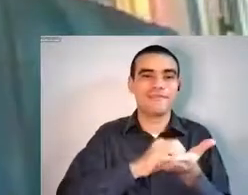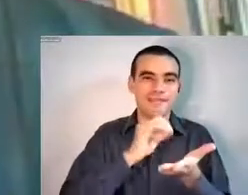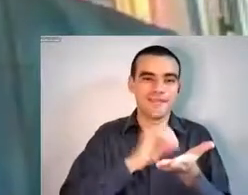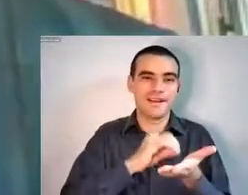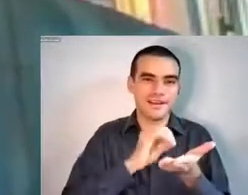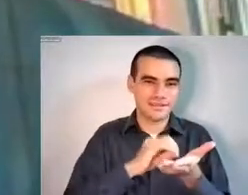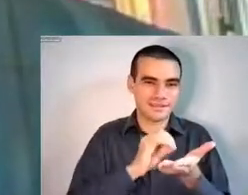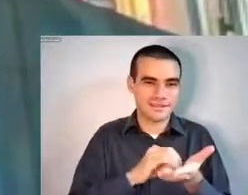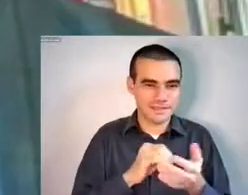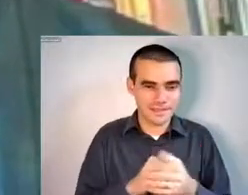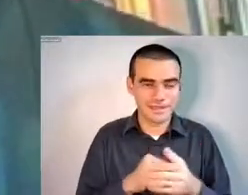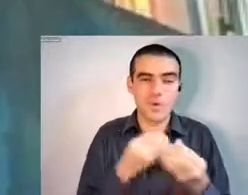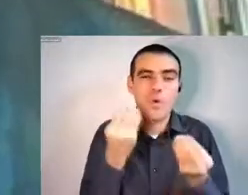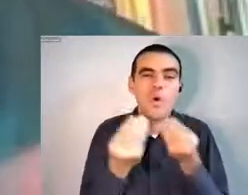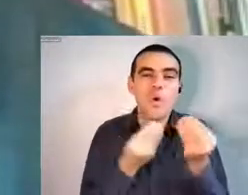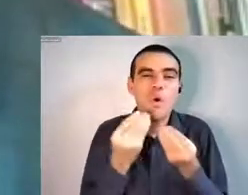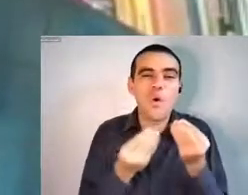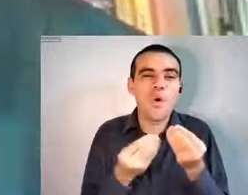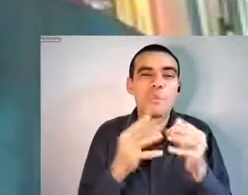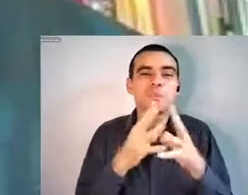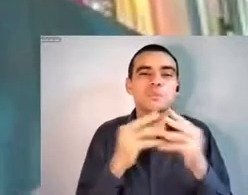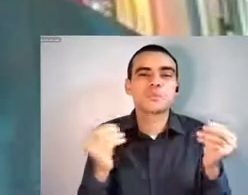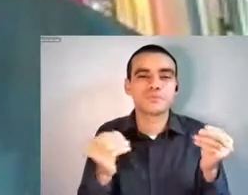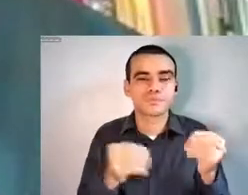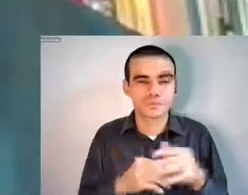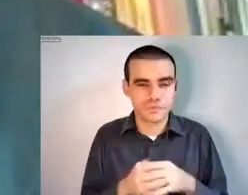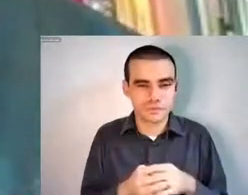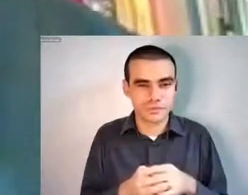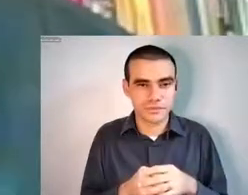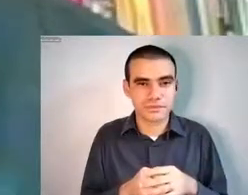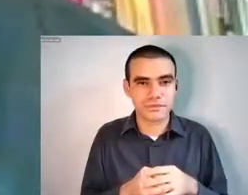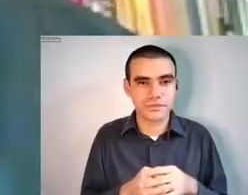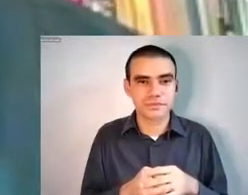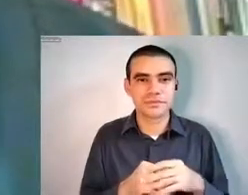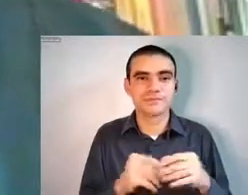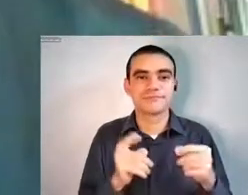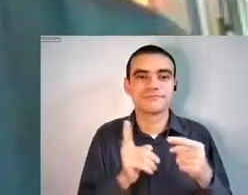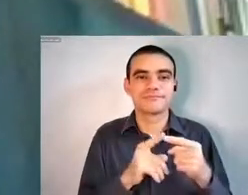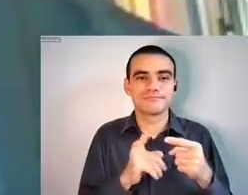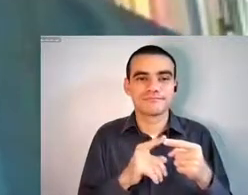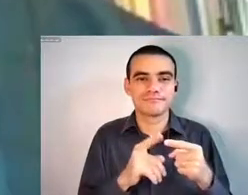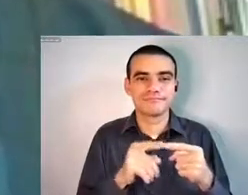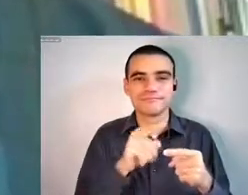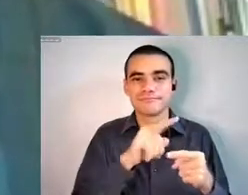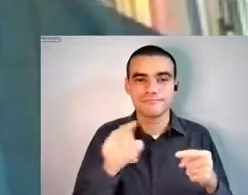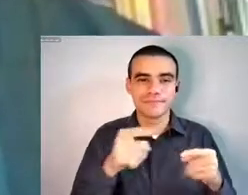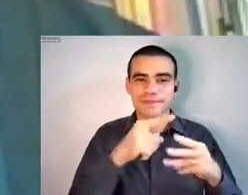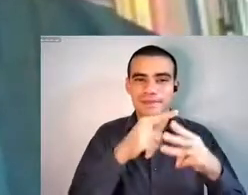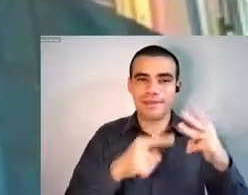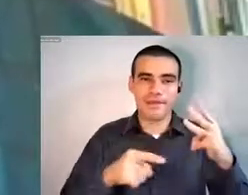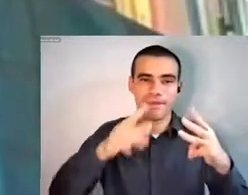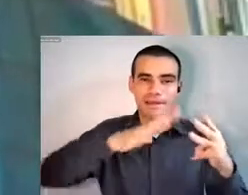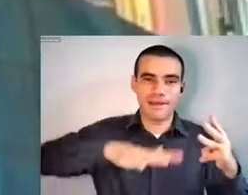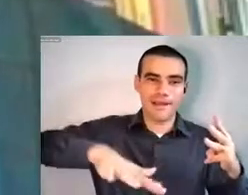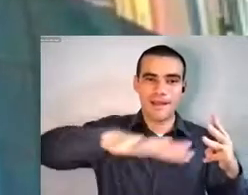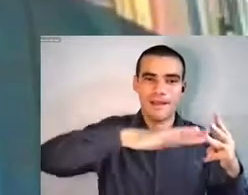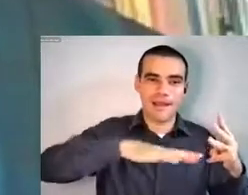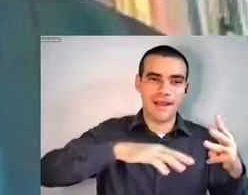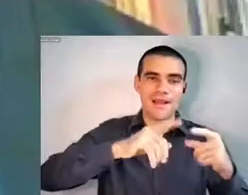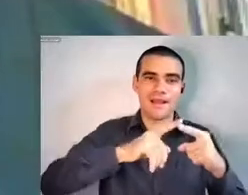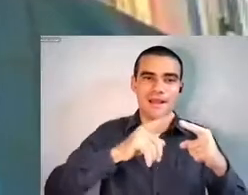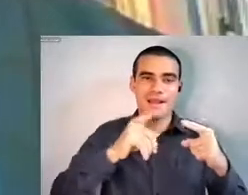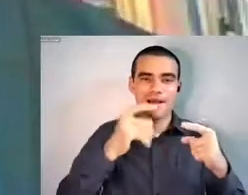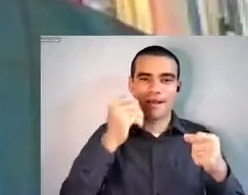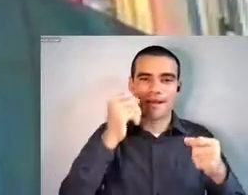let's think on how to solve them. Let's look at the base. You put three areas